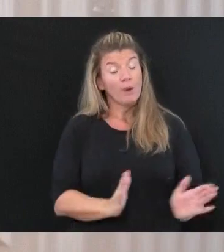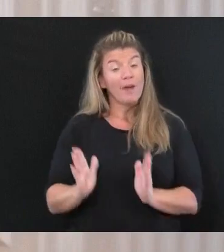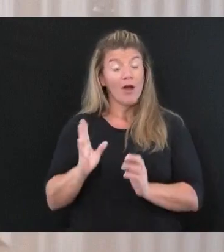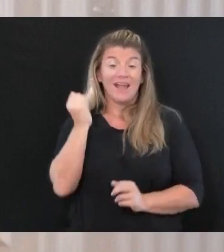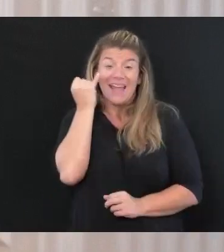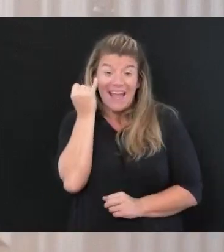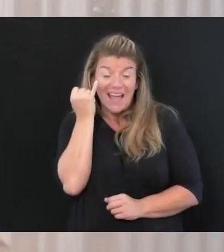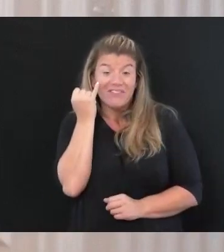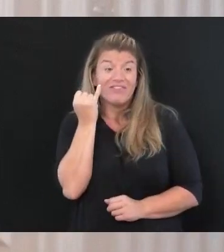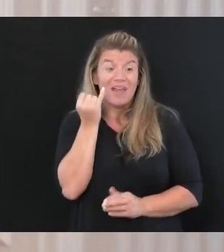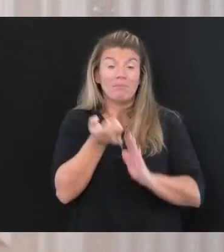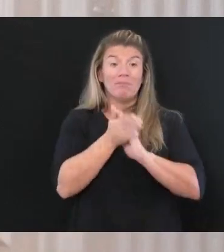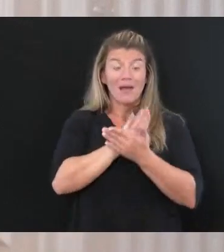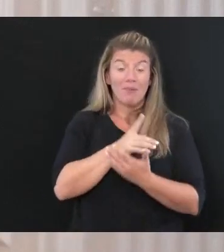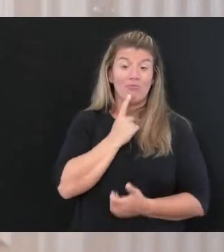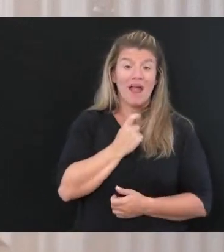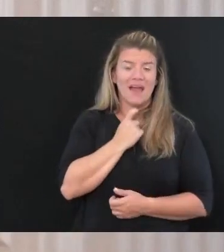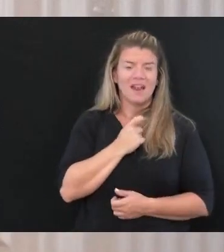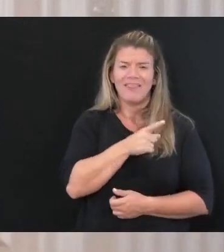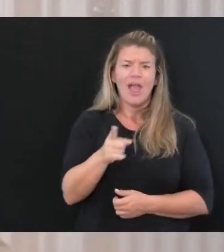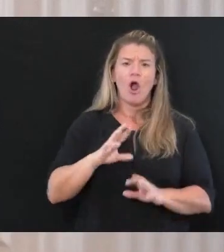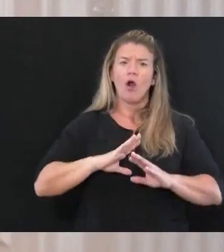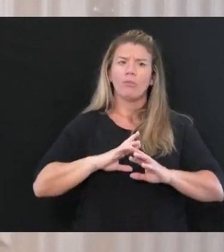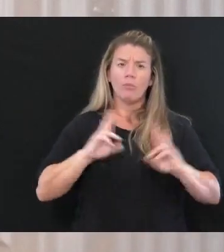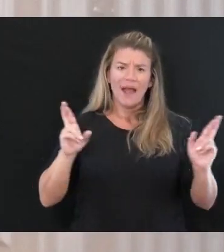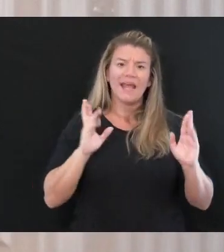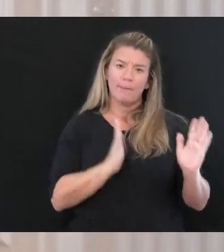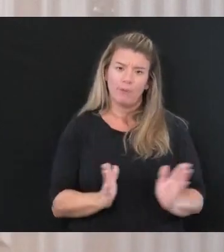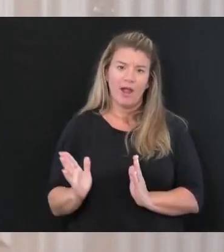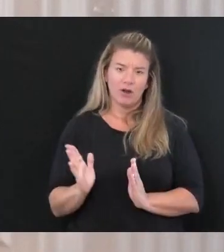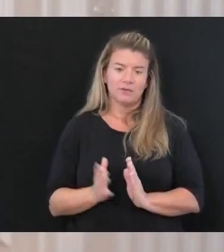they happen to go red. They are much, much better prepared.